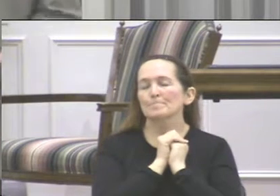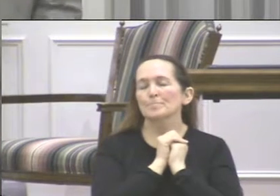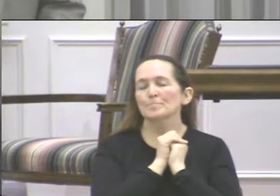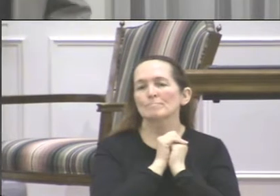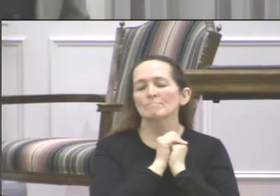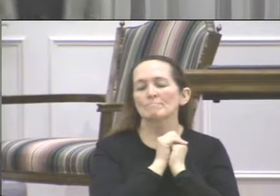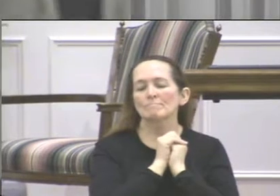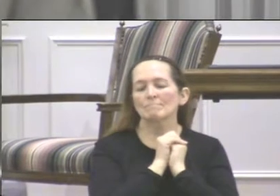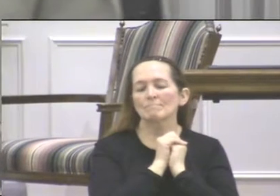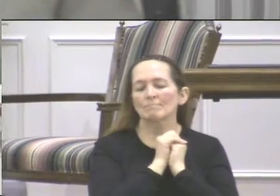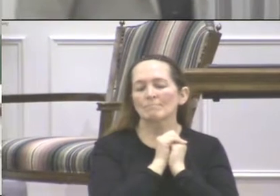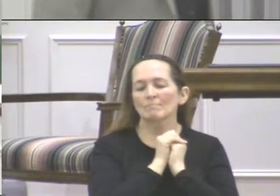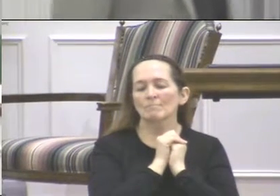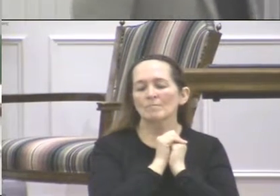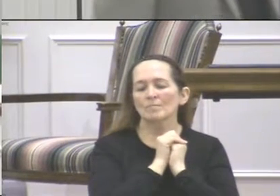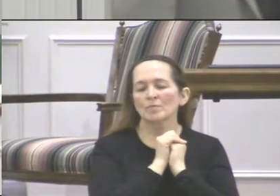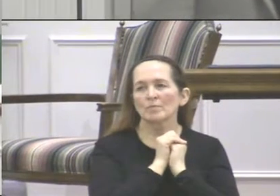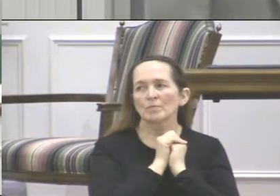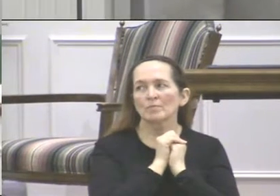You know,